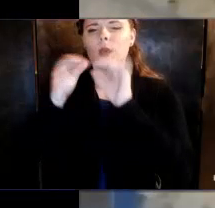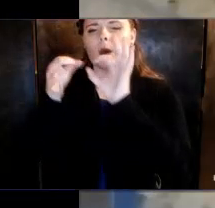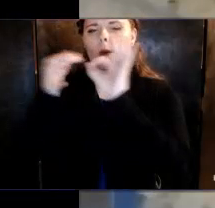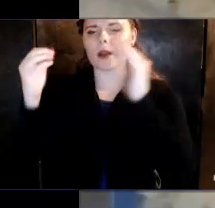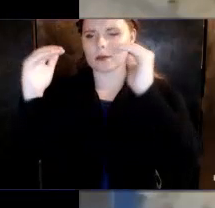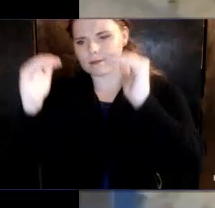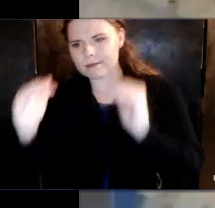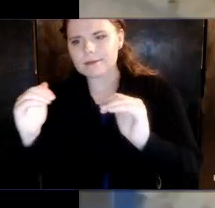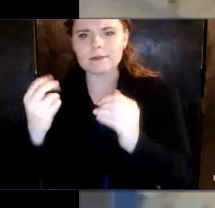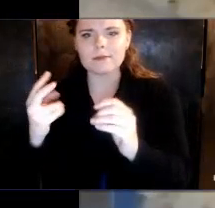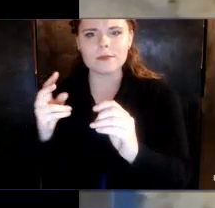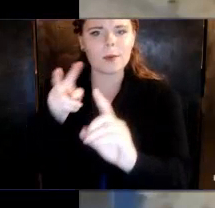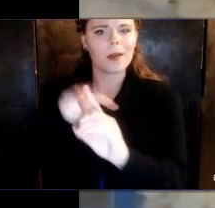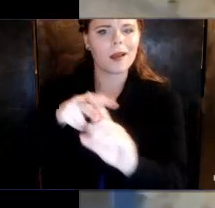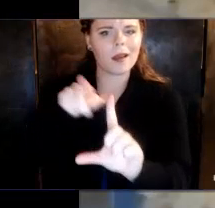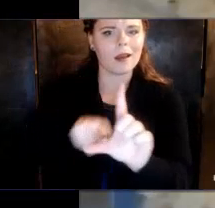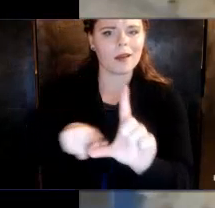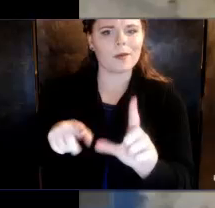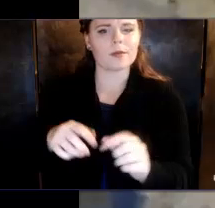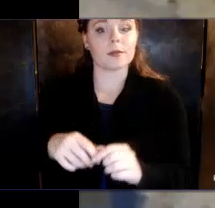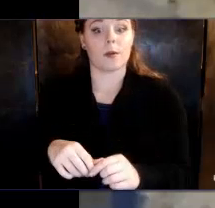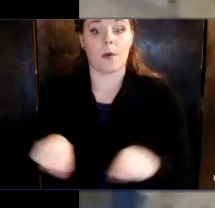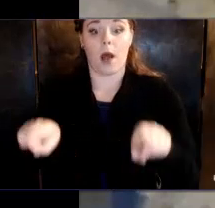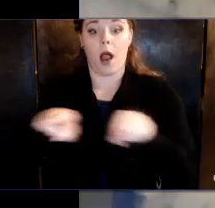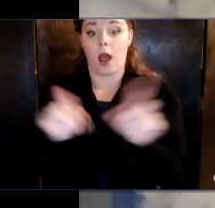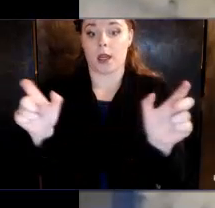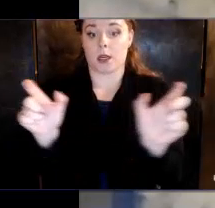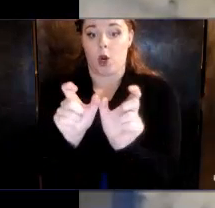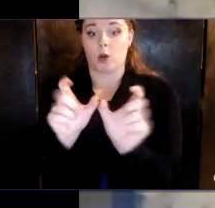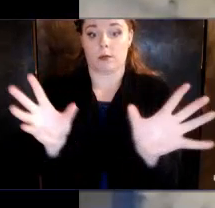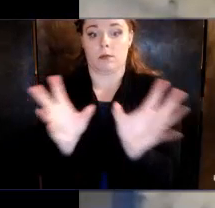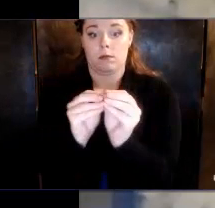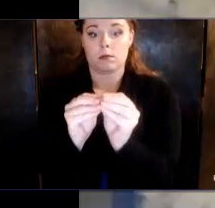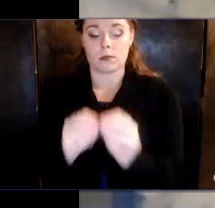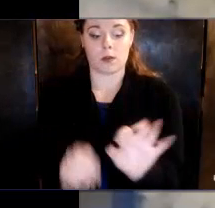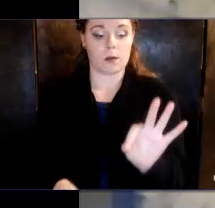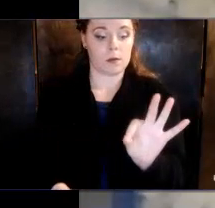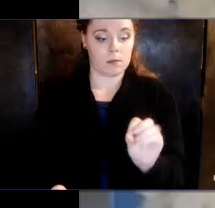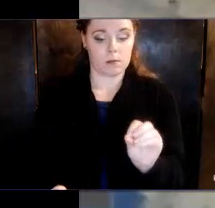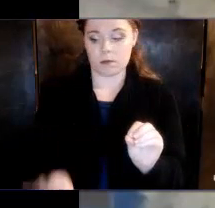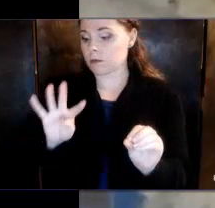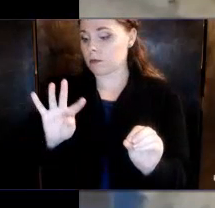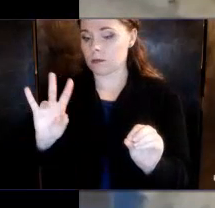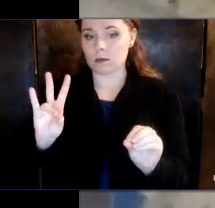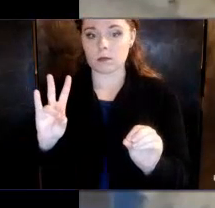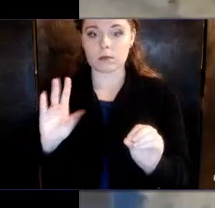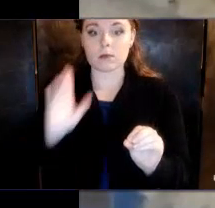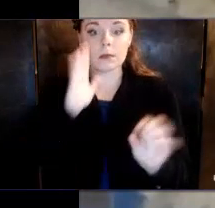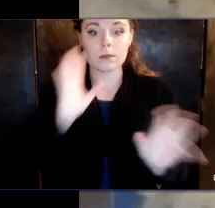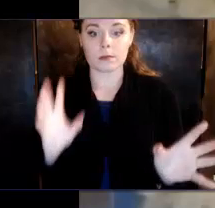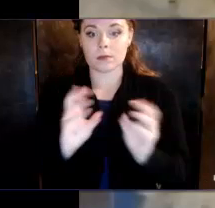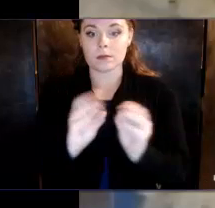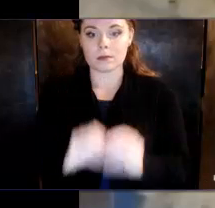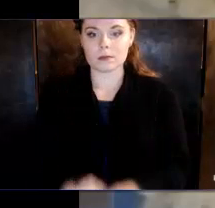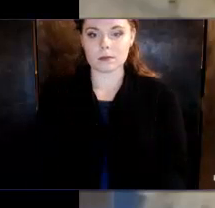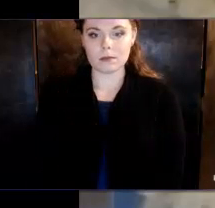angles. The first thing I'm going to do is combine like terms. So 90 and 47, I'm going to add those.